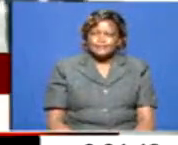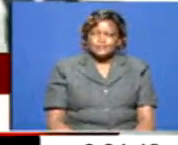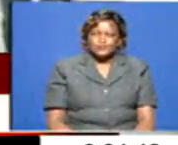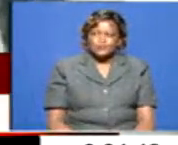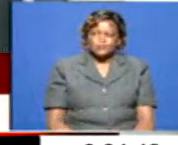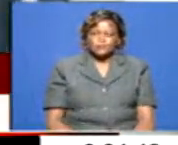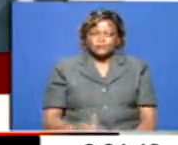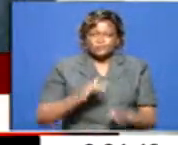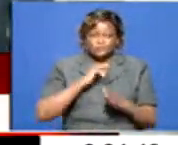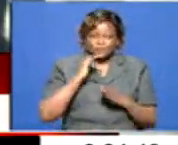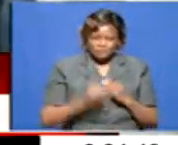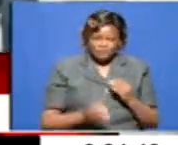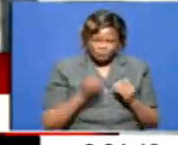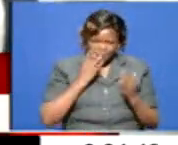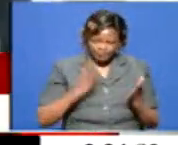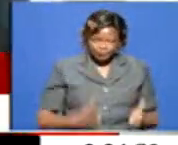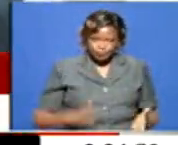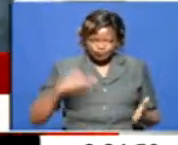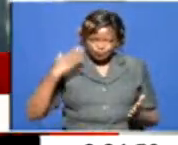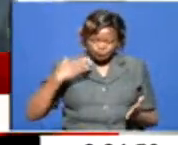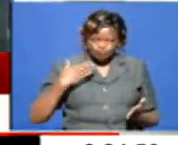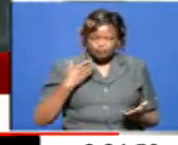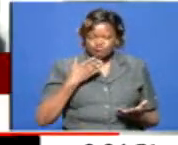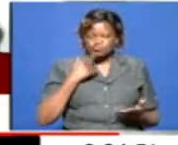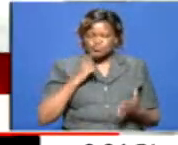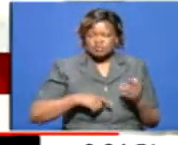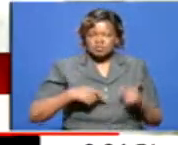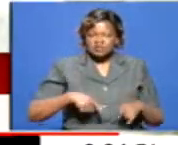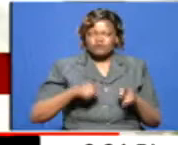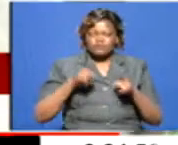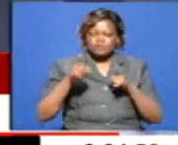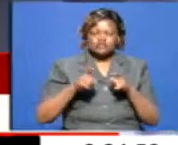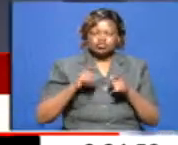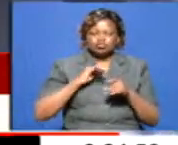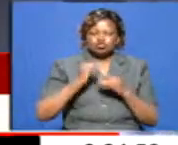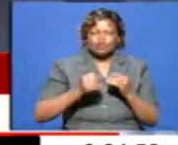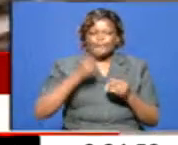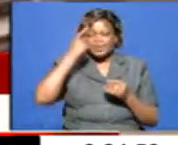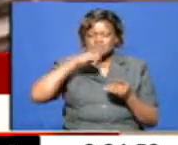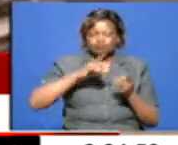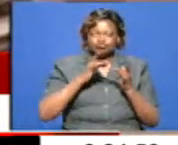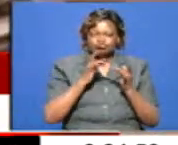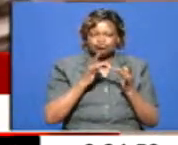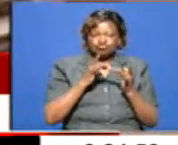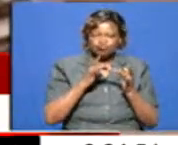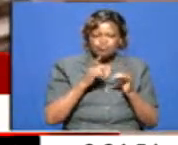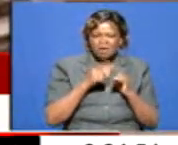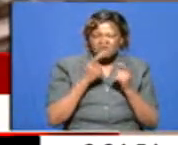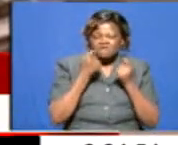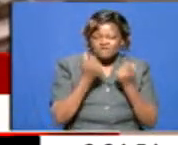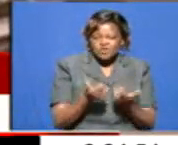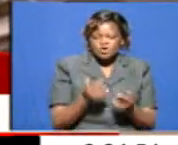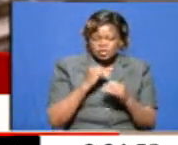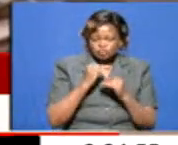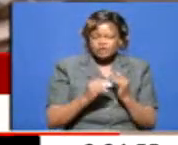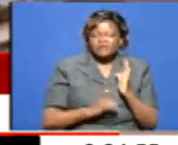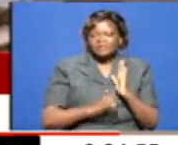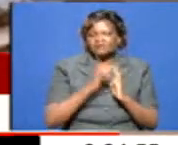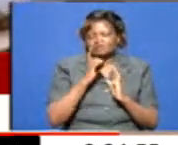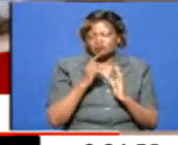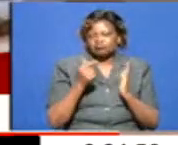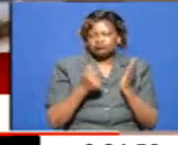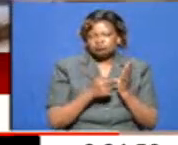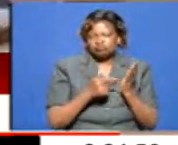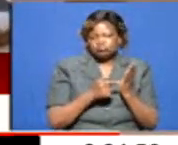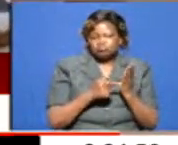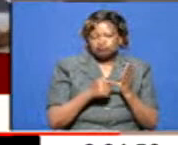Insurance consumers are increasingly preferring to self-manage their insurance policies online, but very few insurers have developed digital